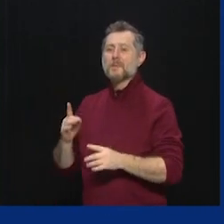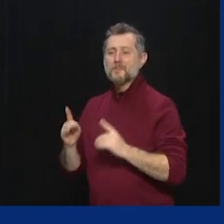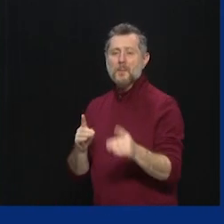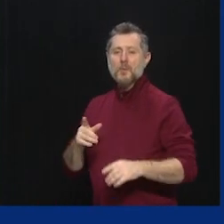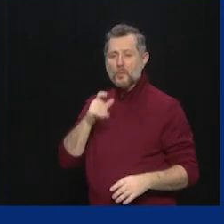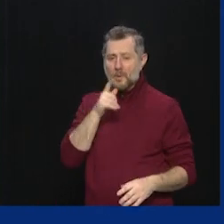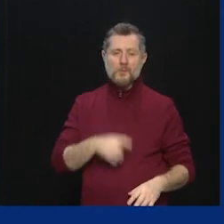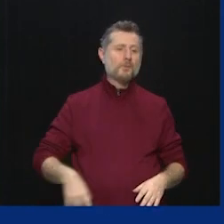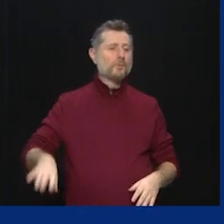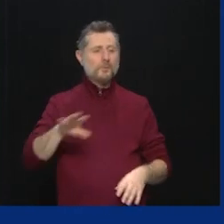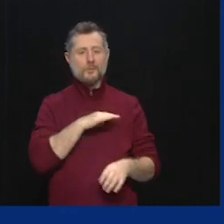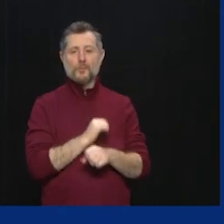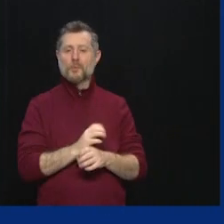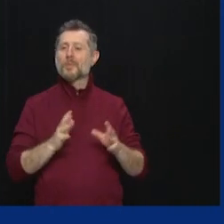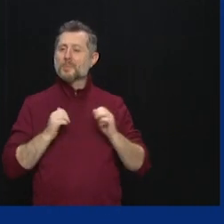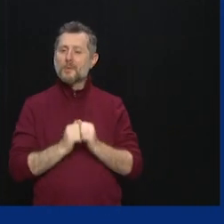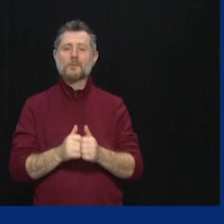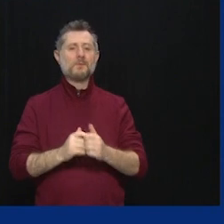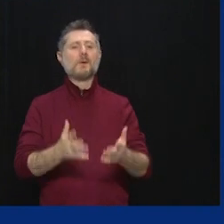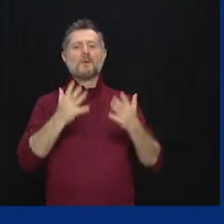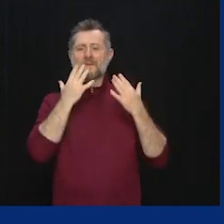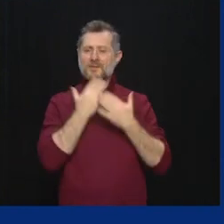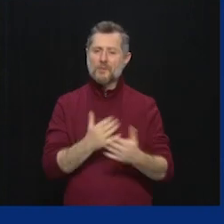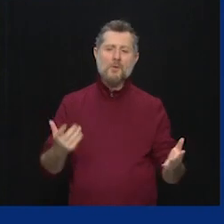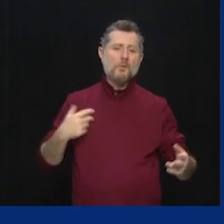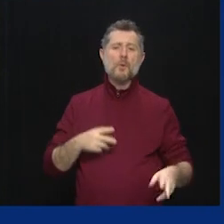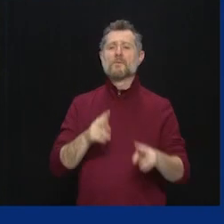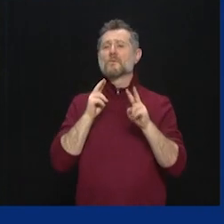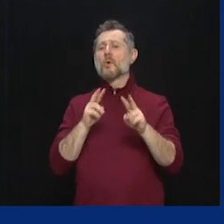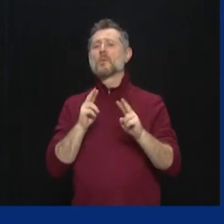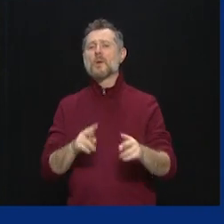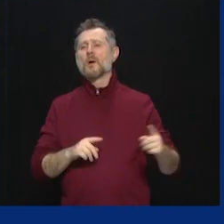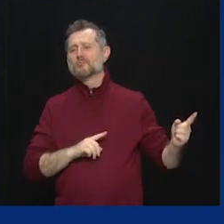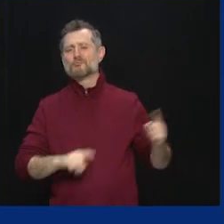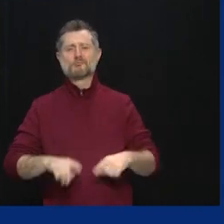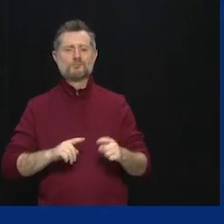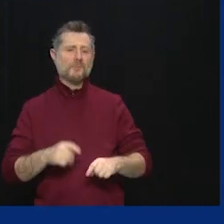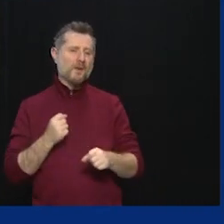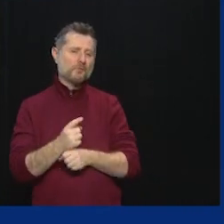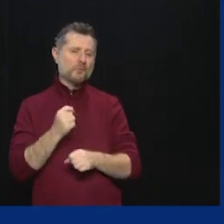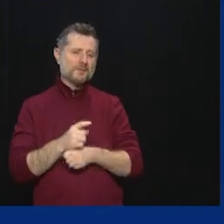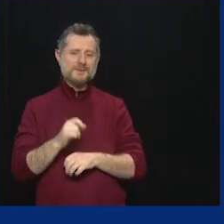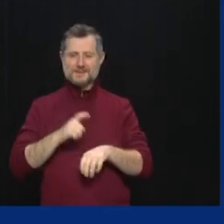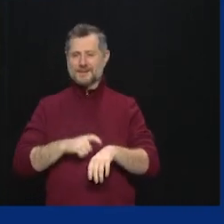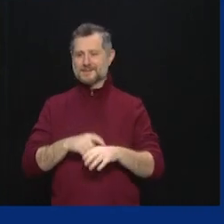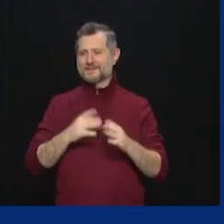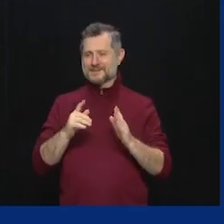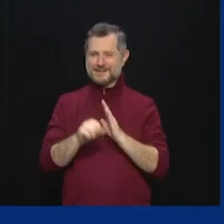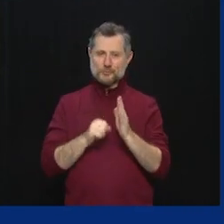back many times as a season ticket holder. And remember, the future is right here in Nassau County. Thank you.